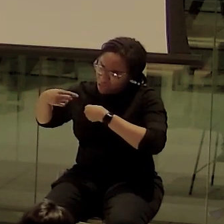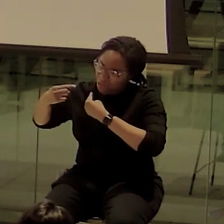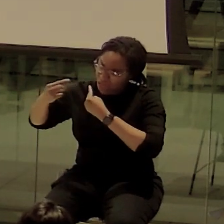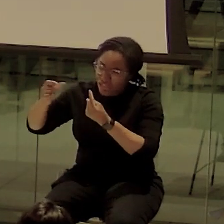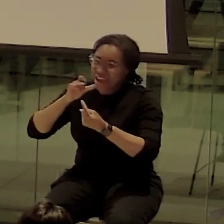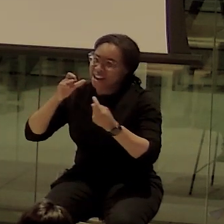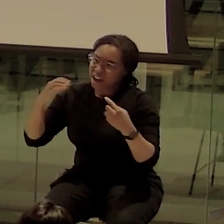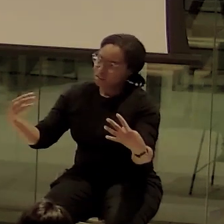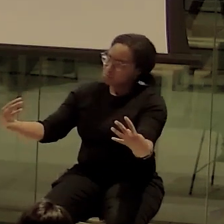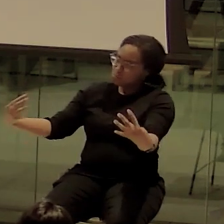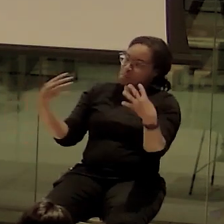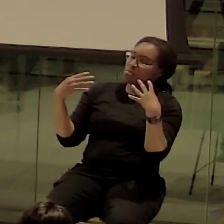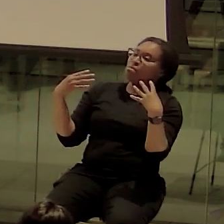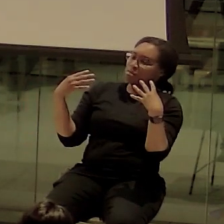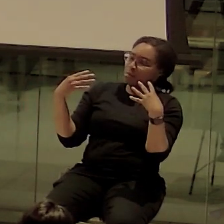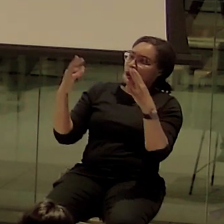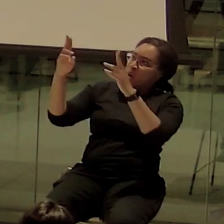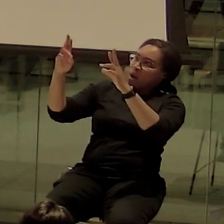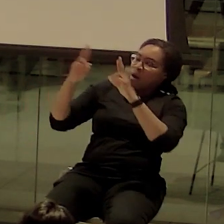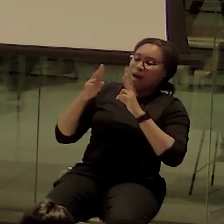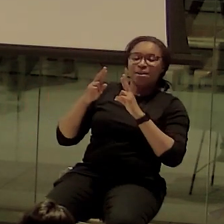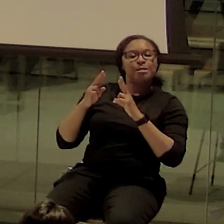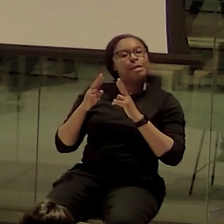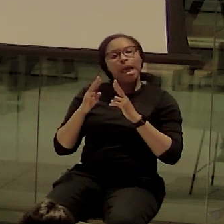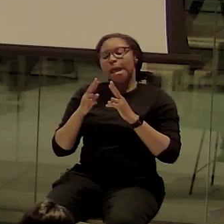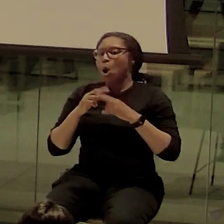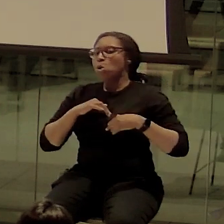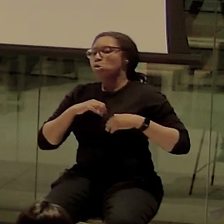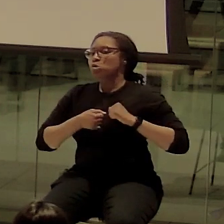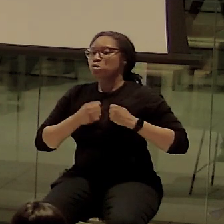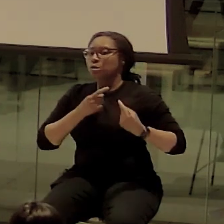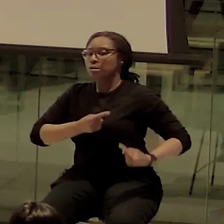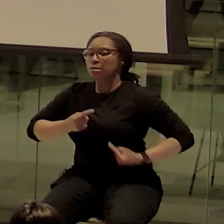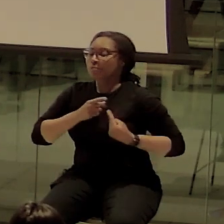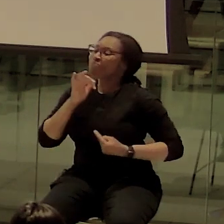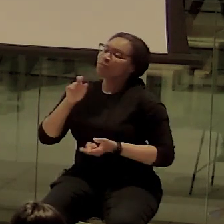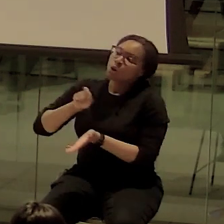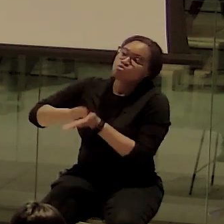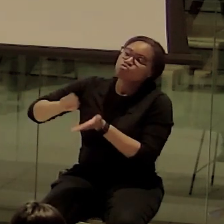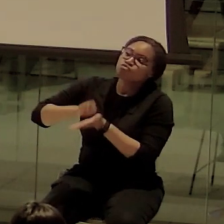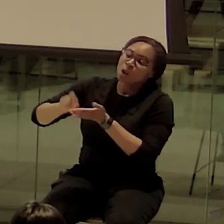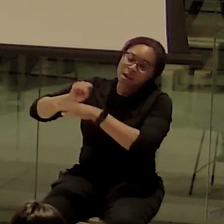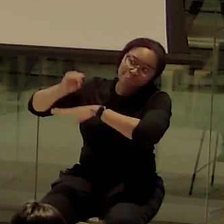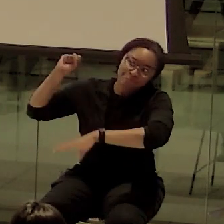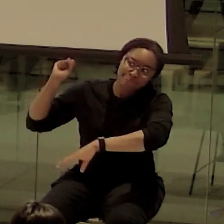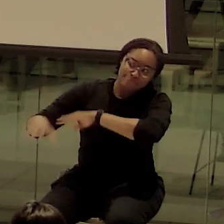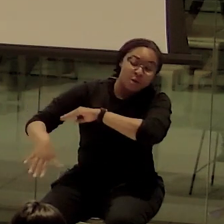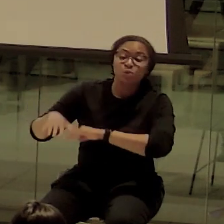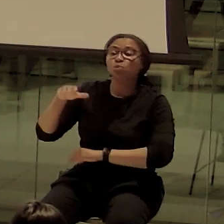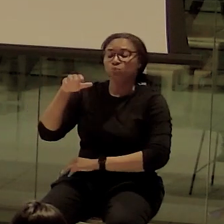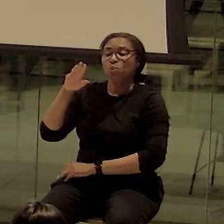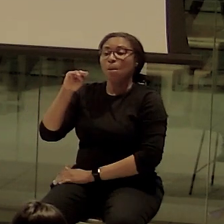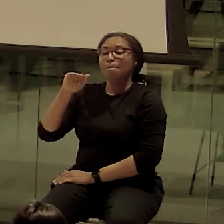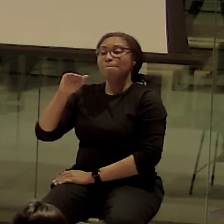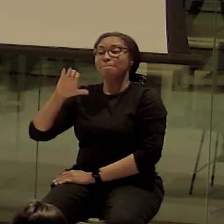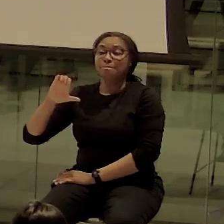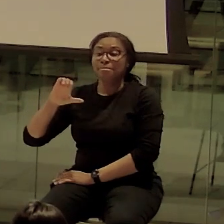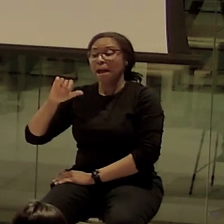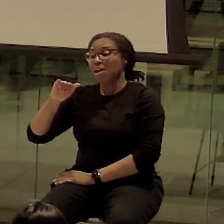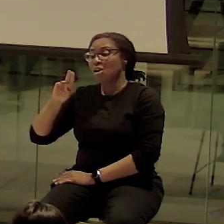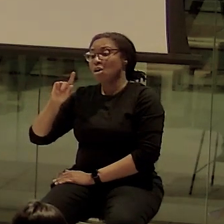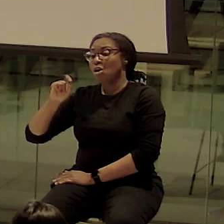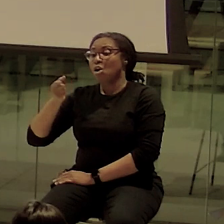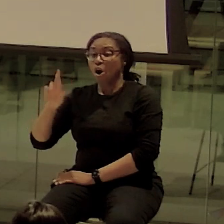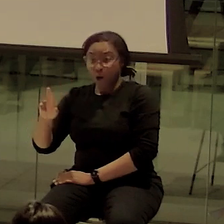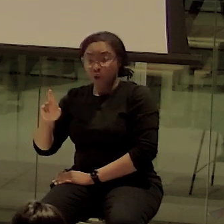recognition had some difficulty with this. And Betty Saar wrote a letter to the MacArthur Board arguing in protest against this